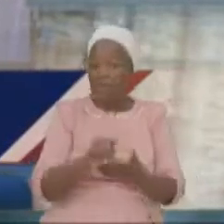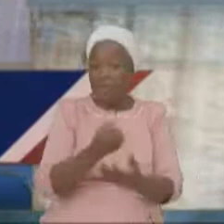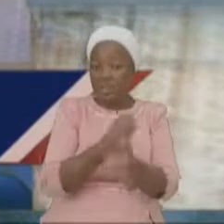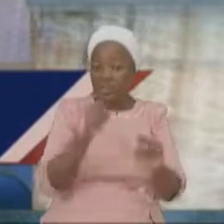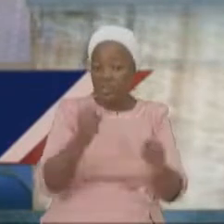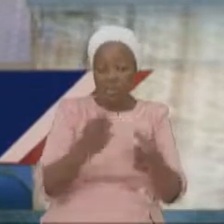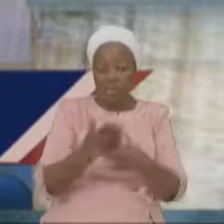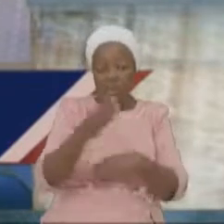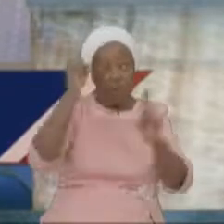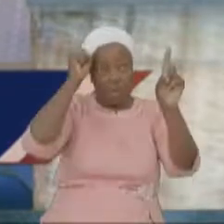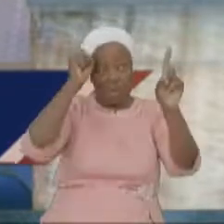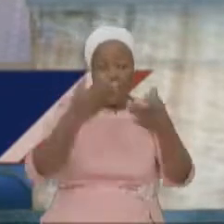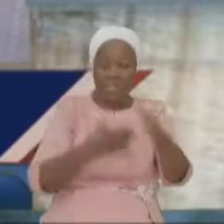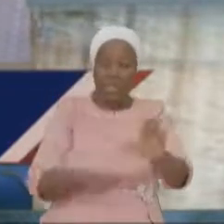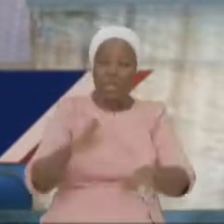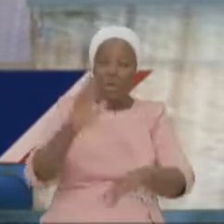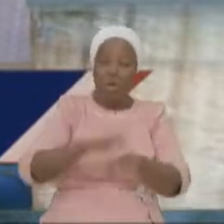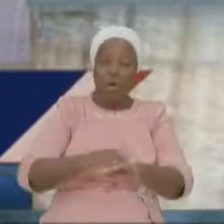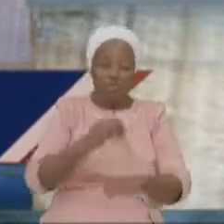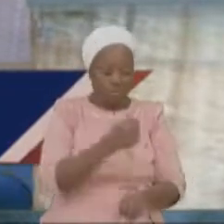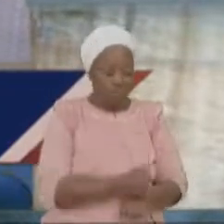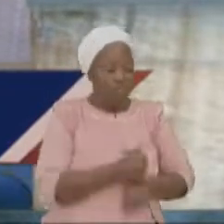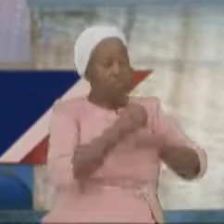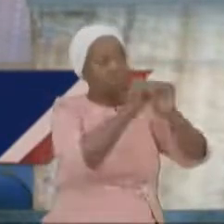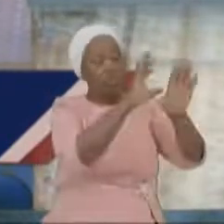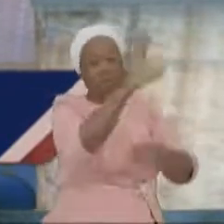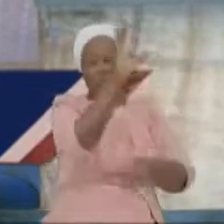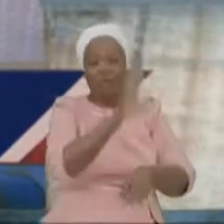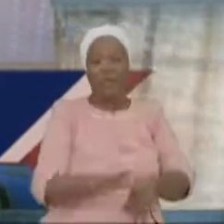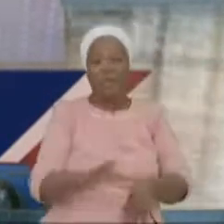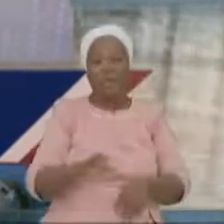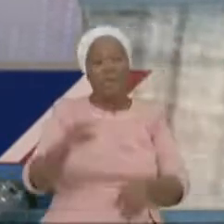his death on Calvary, he